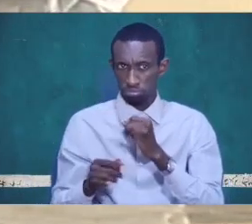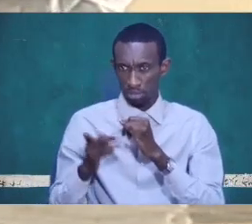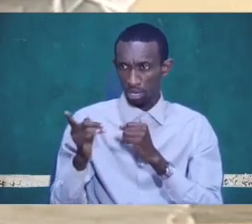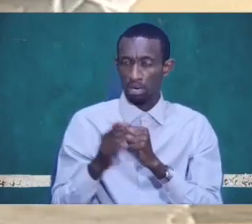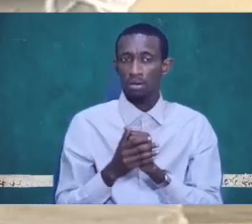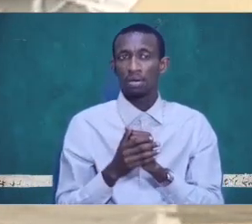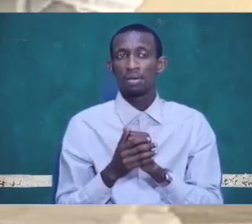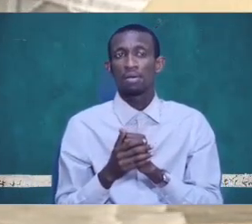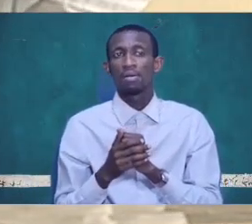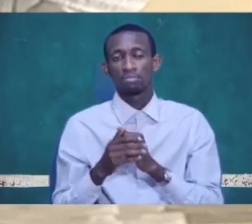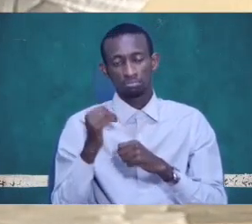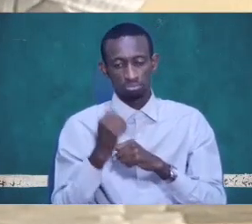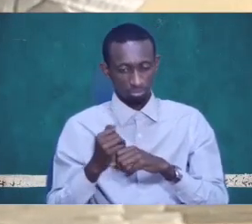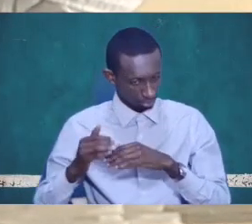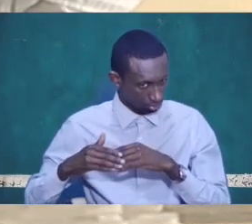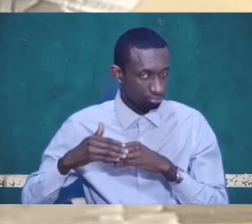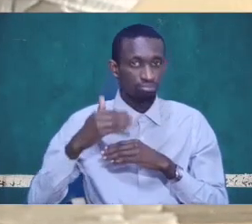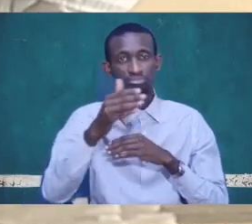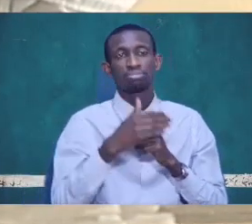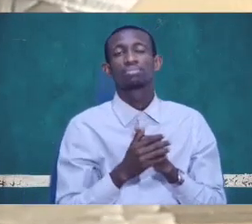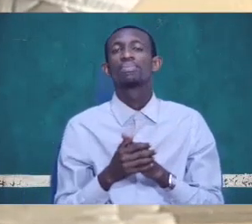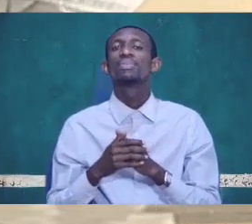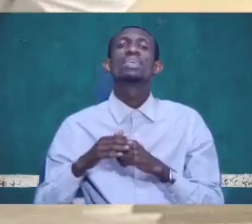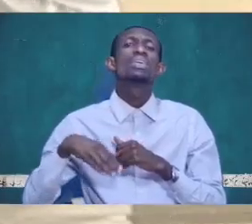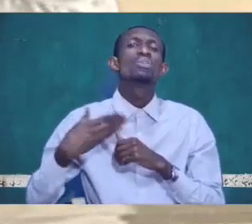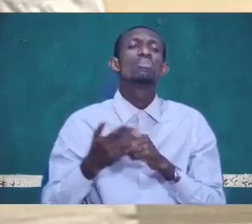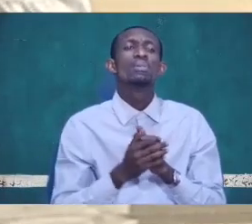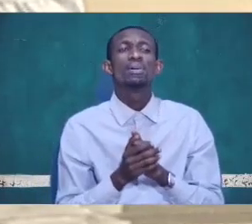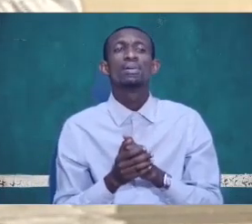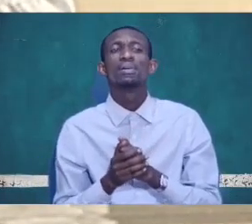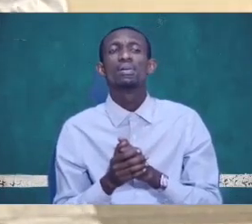shell, we go to the next. The next can contain a maximum